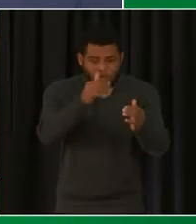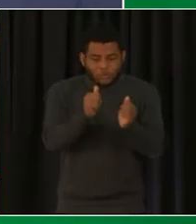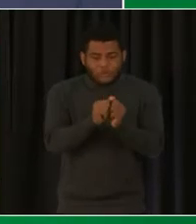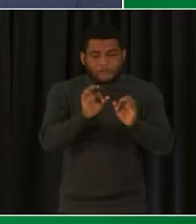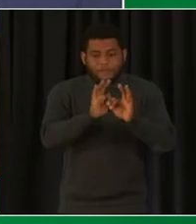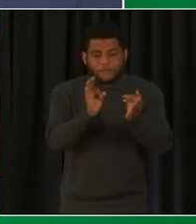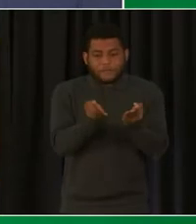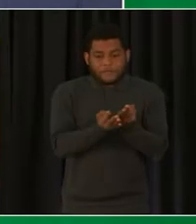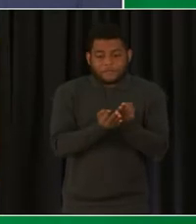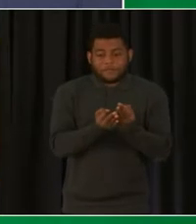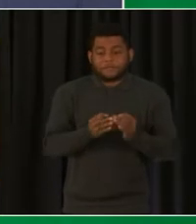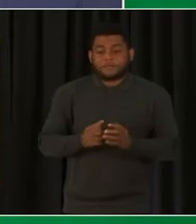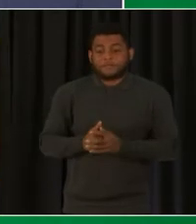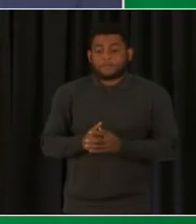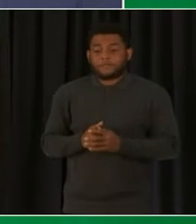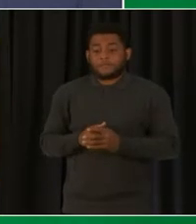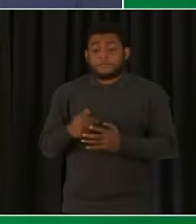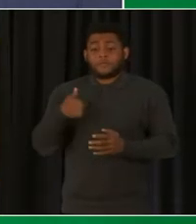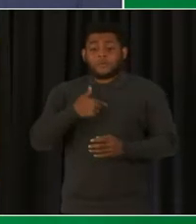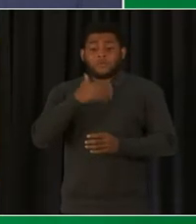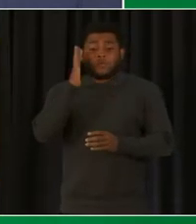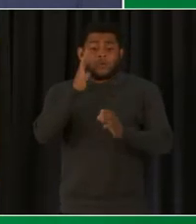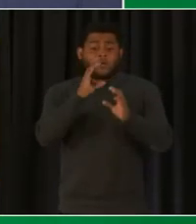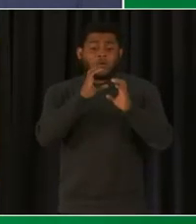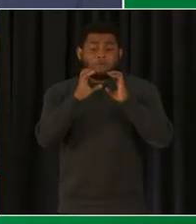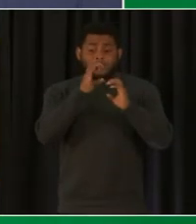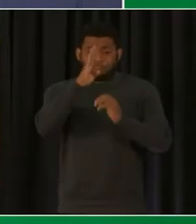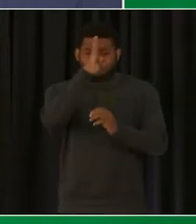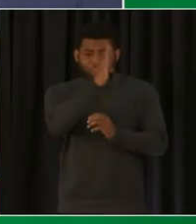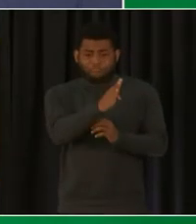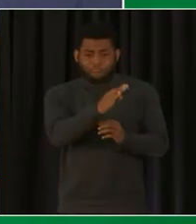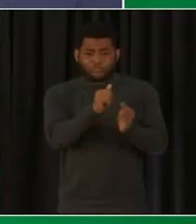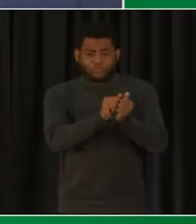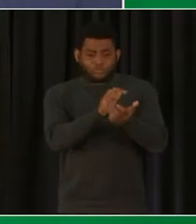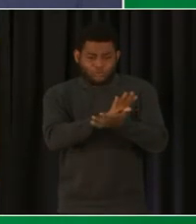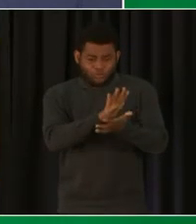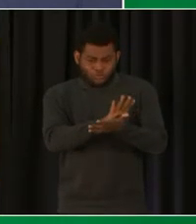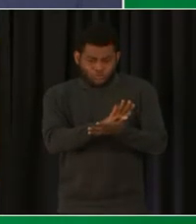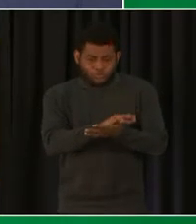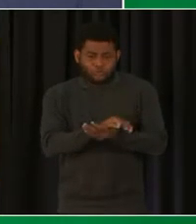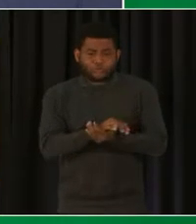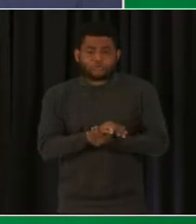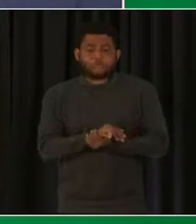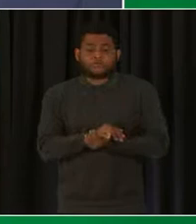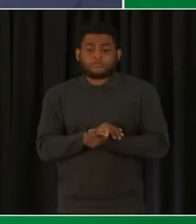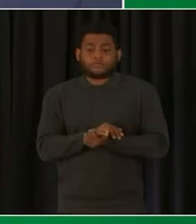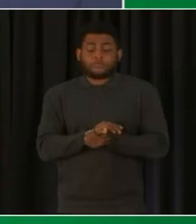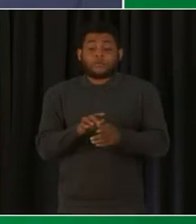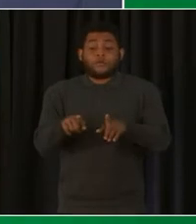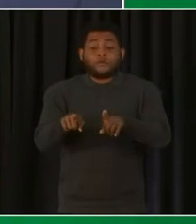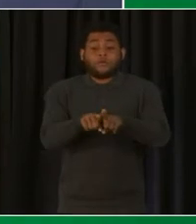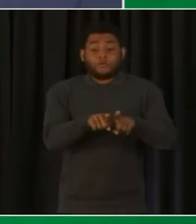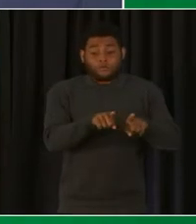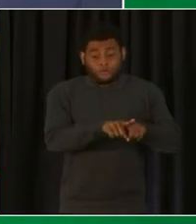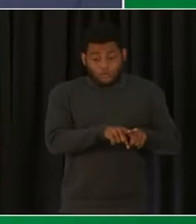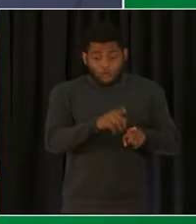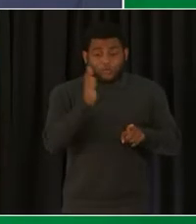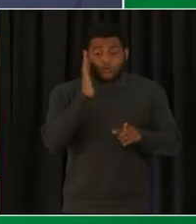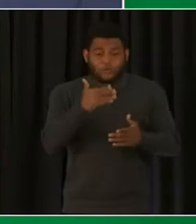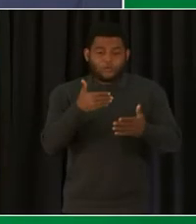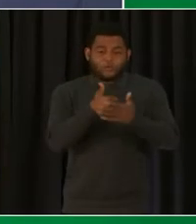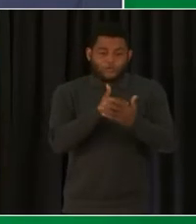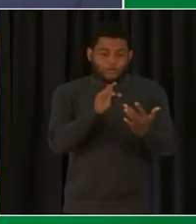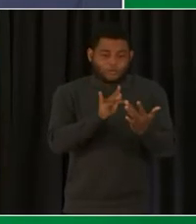families. But we communicate directly school-wide, and then we also communicate to close